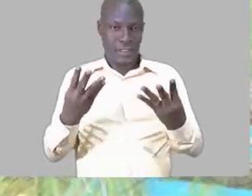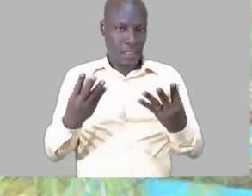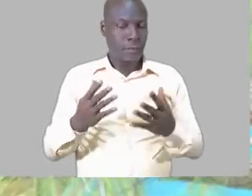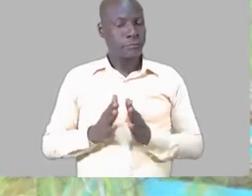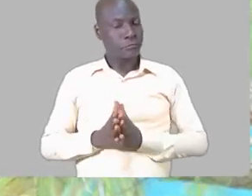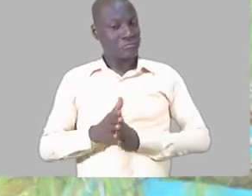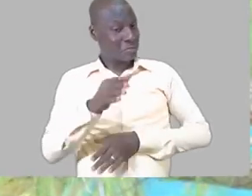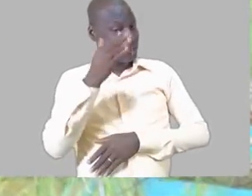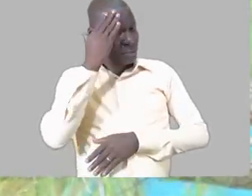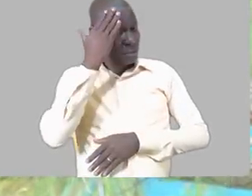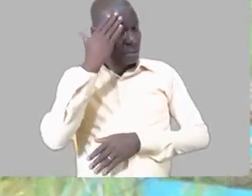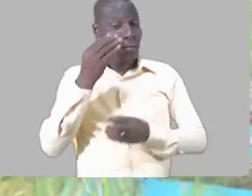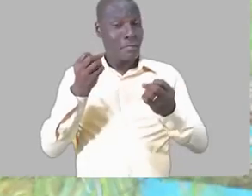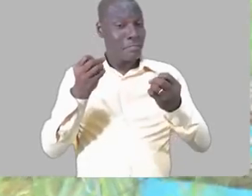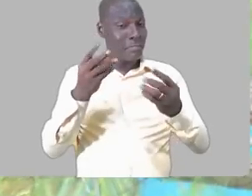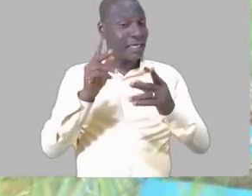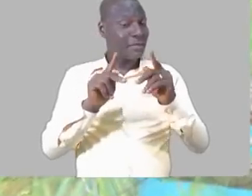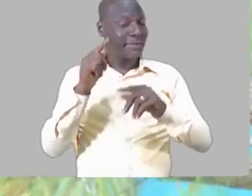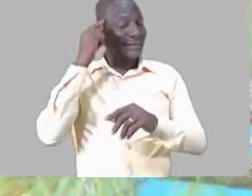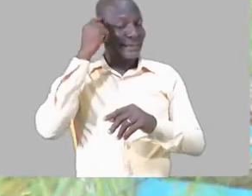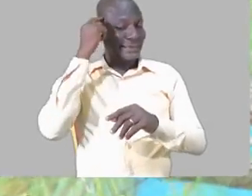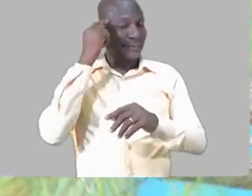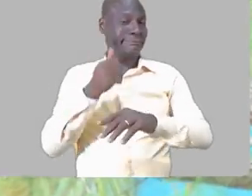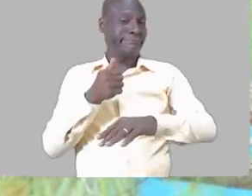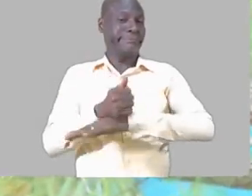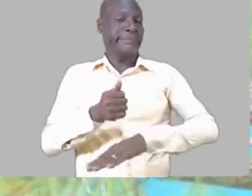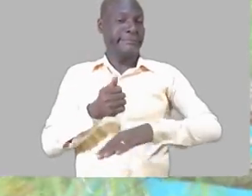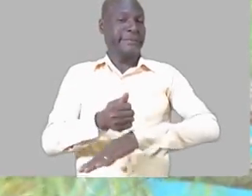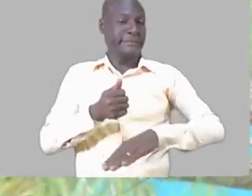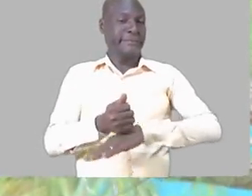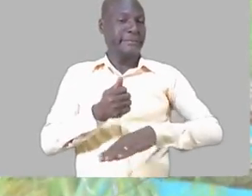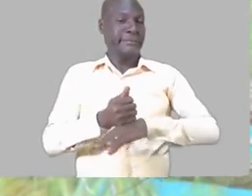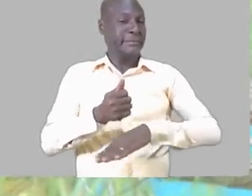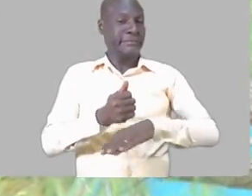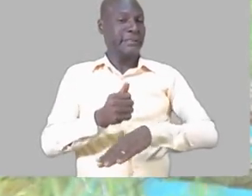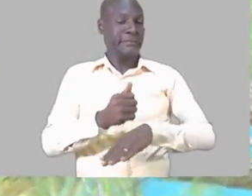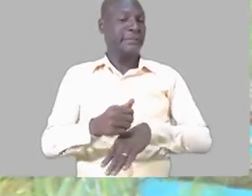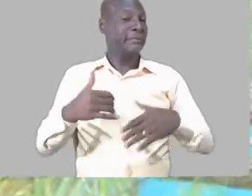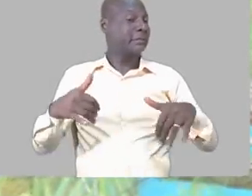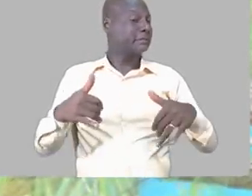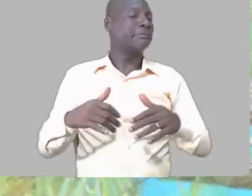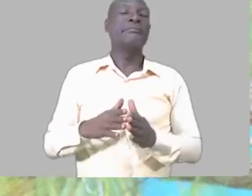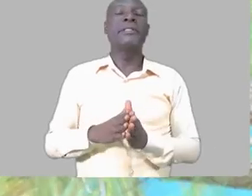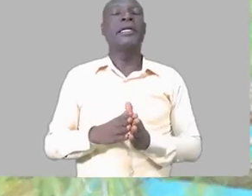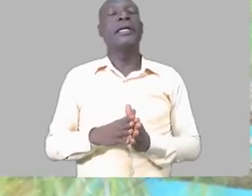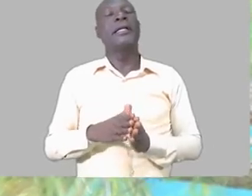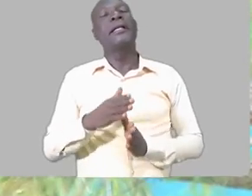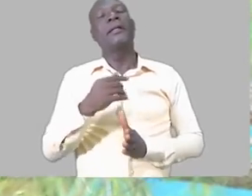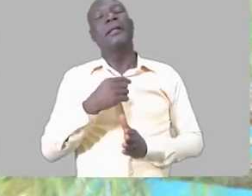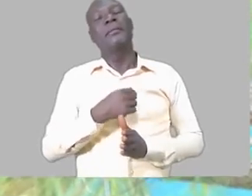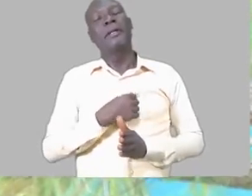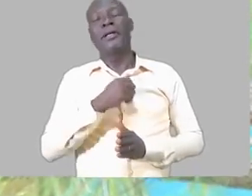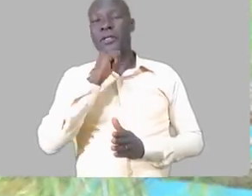esa se nipa bebre enigi bibia obroni efa no blame gaming ehunti no se